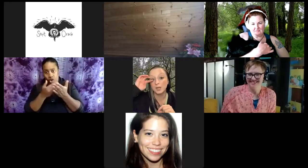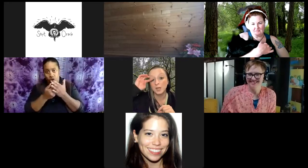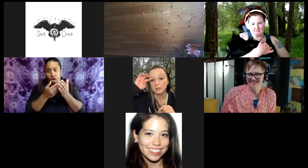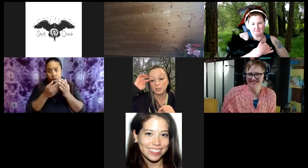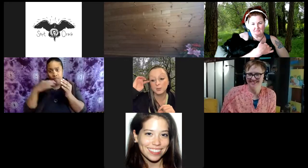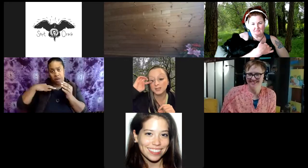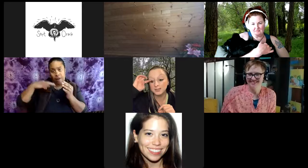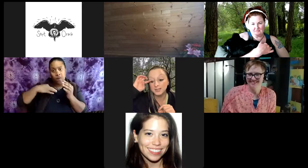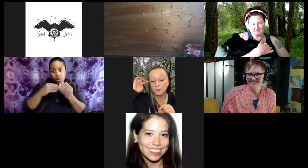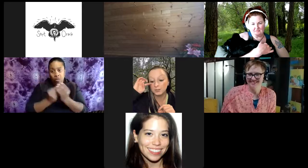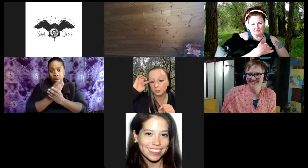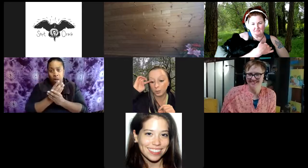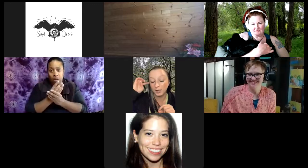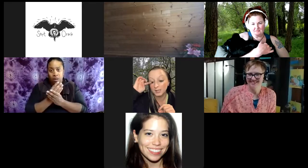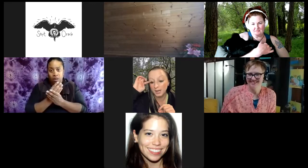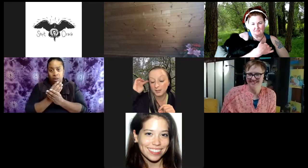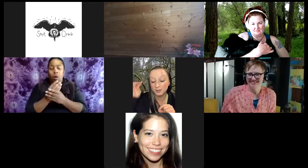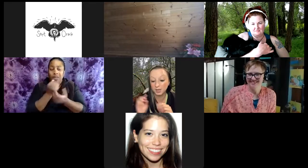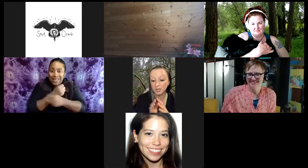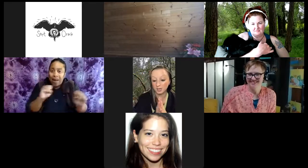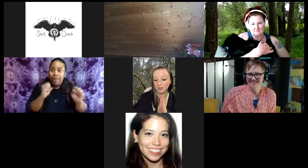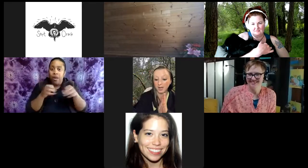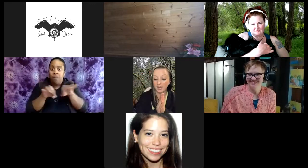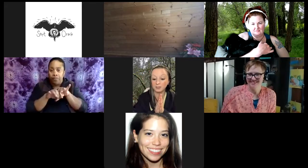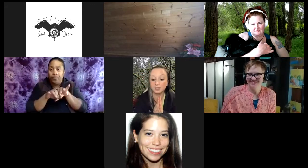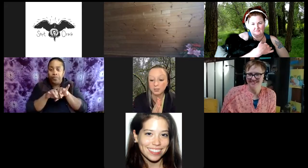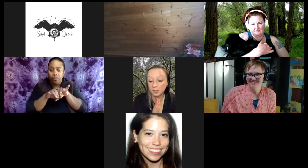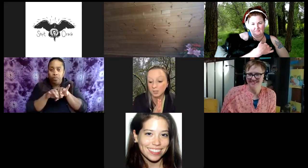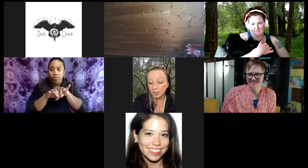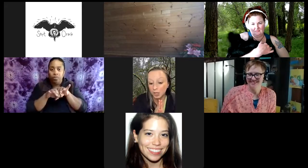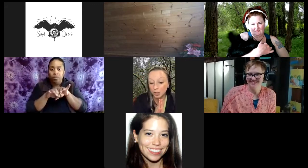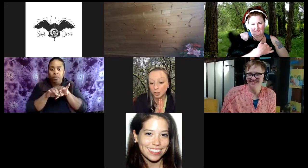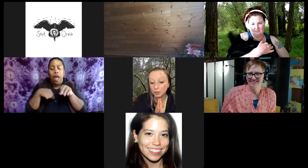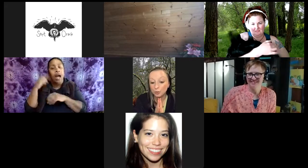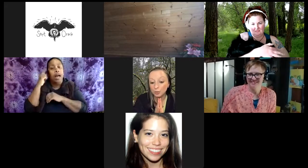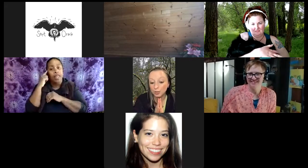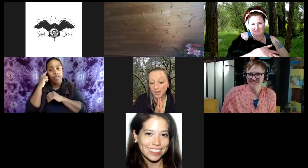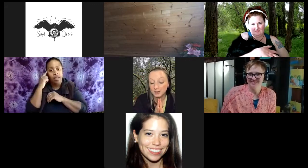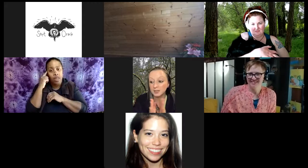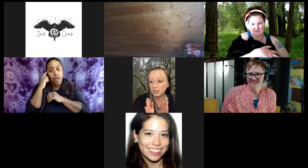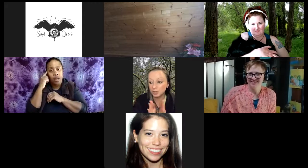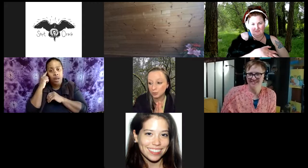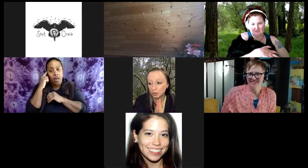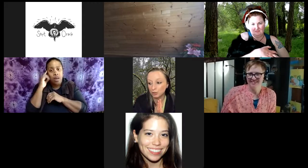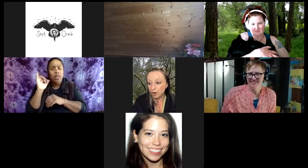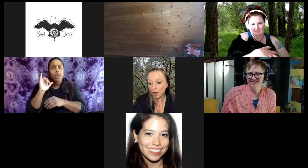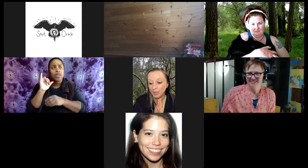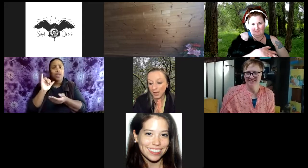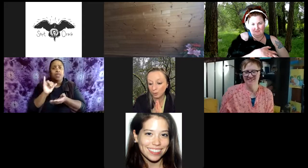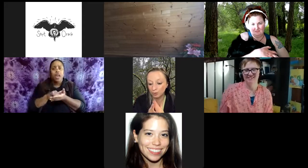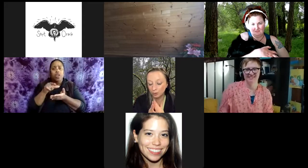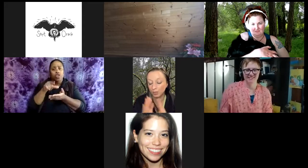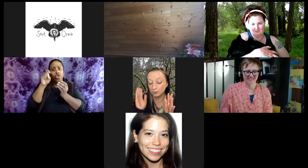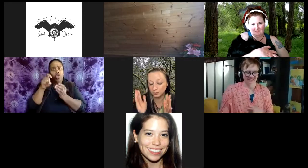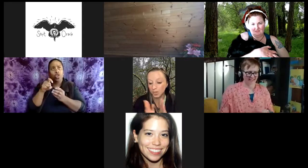you. So being safe is important. And I think that you should call